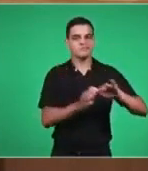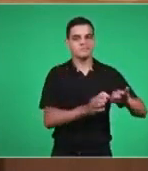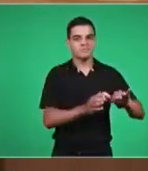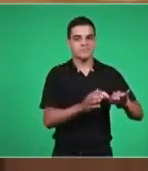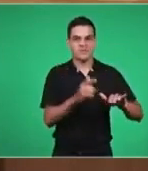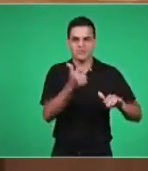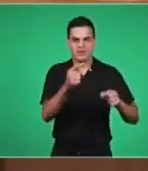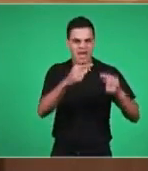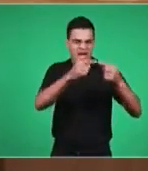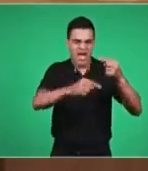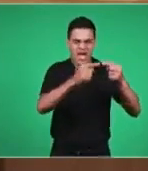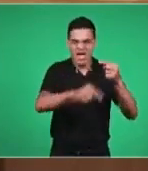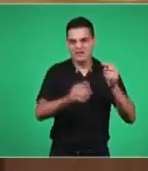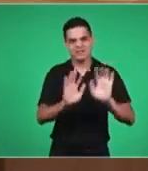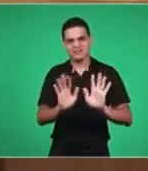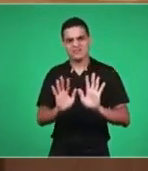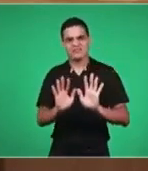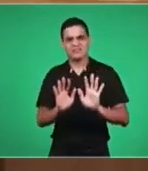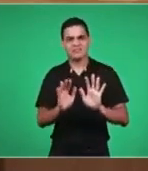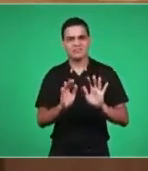for themselves and for God.